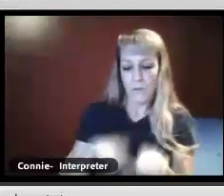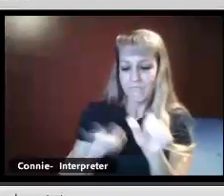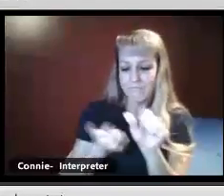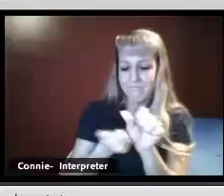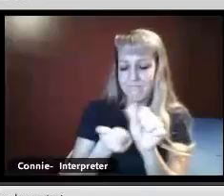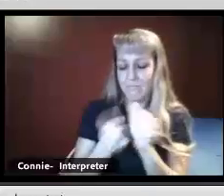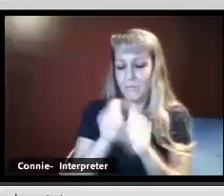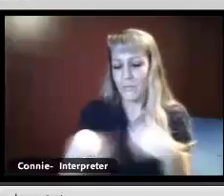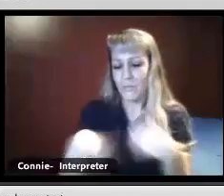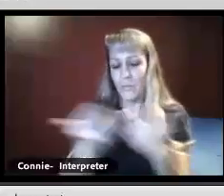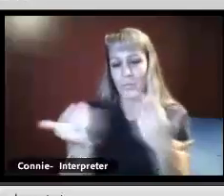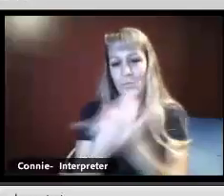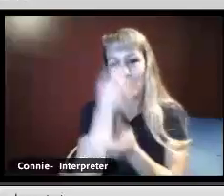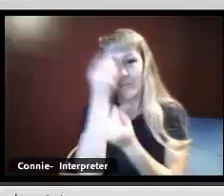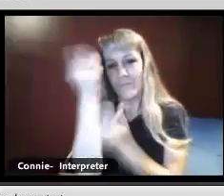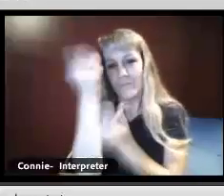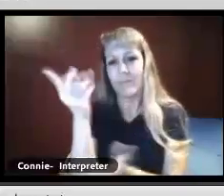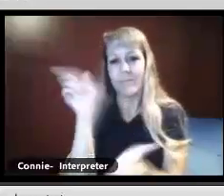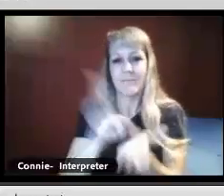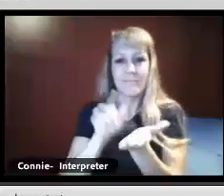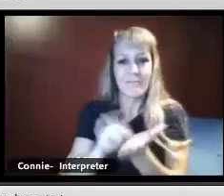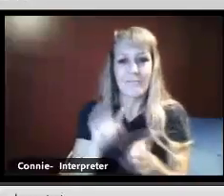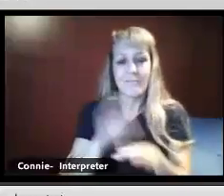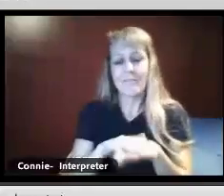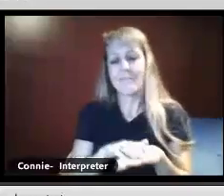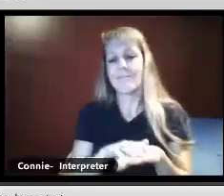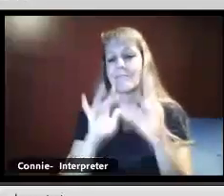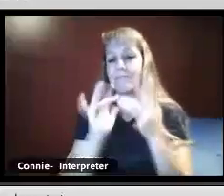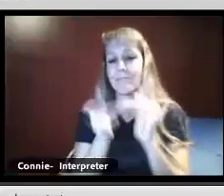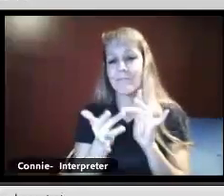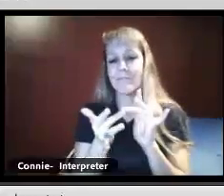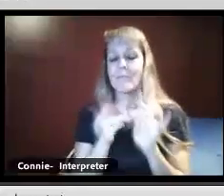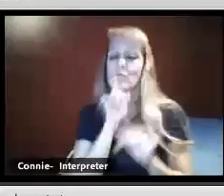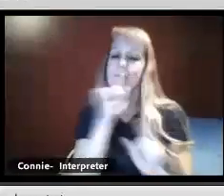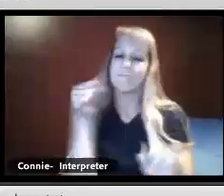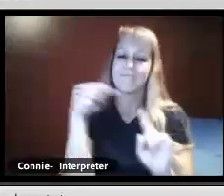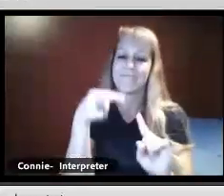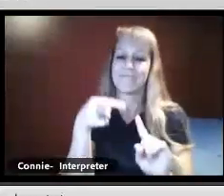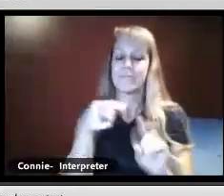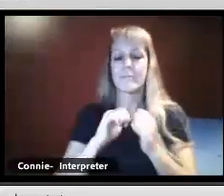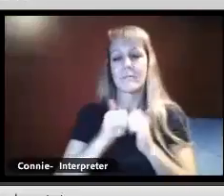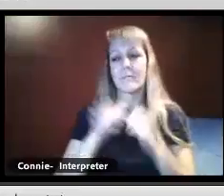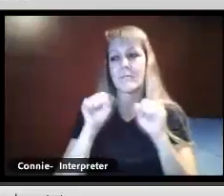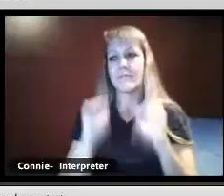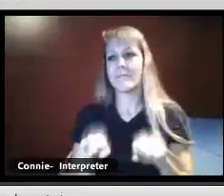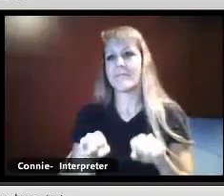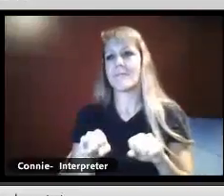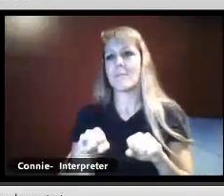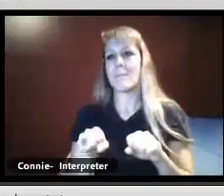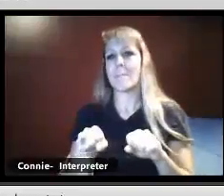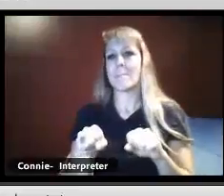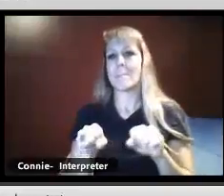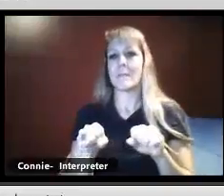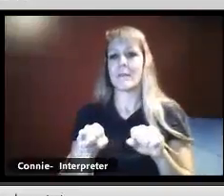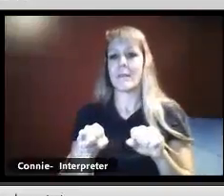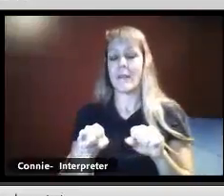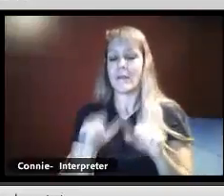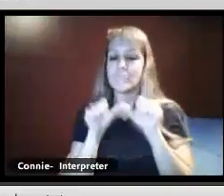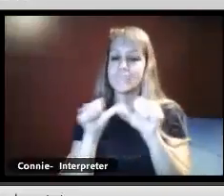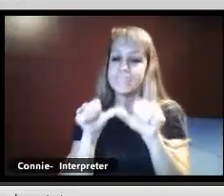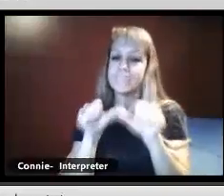all of the new material that's being published on the web? More to the point, how can I stay on top